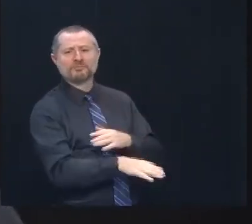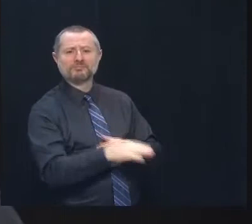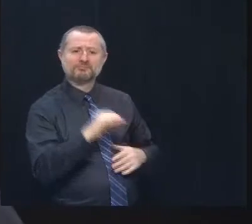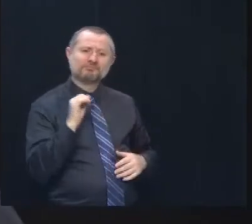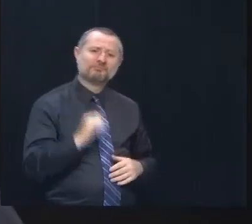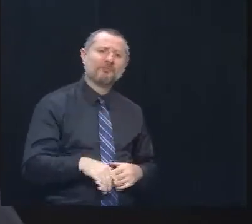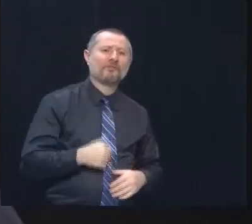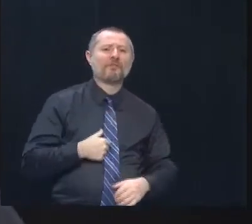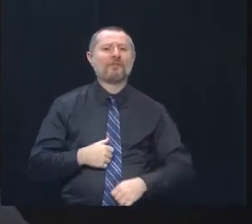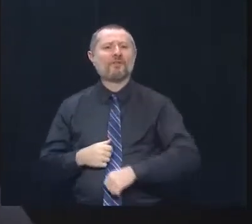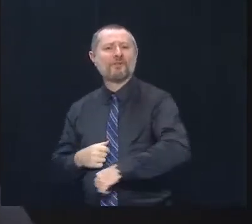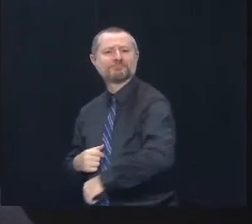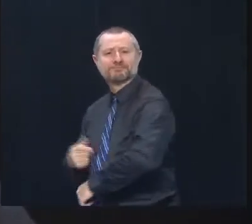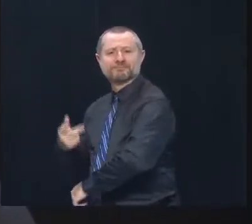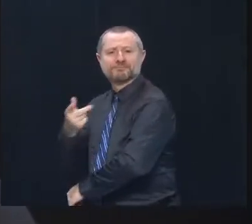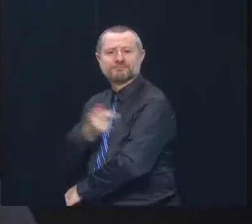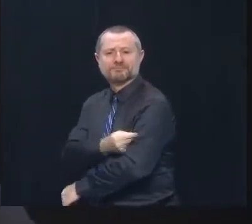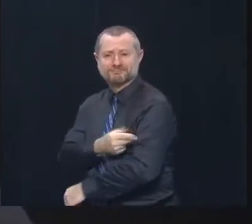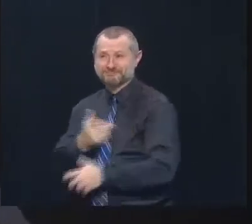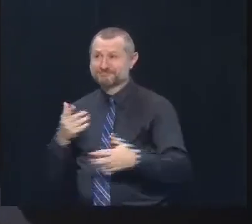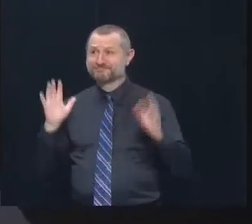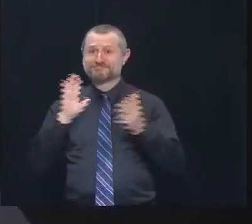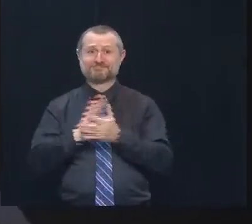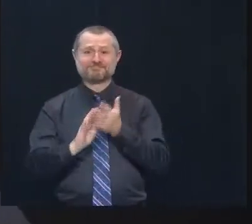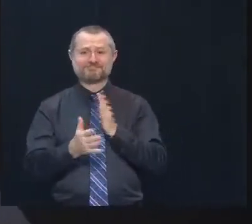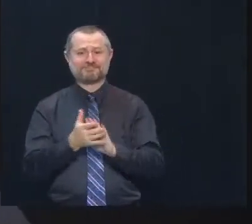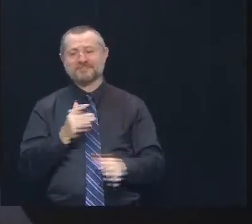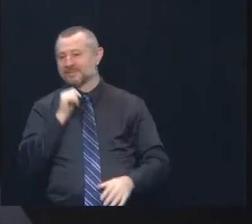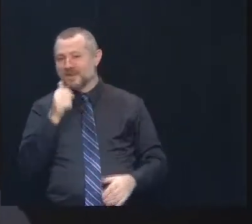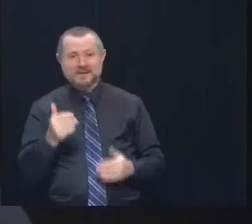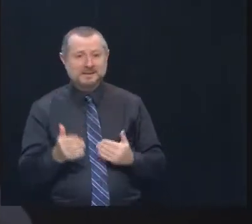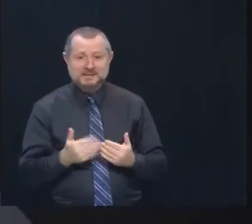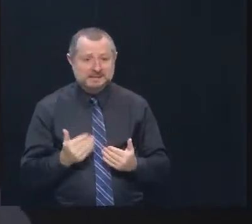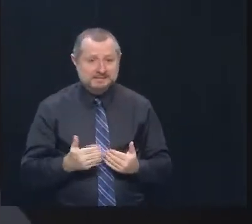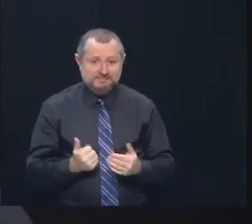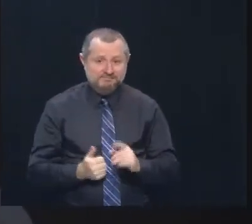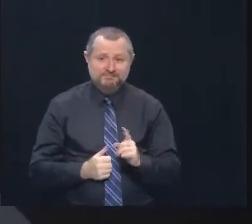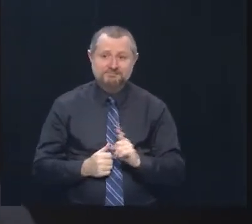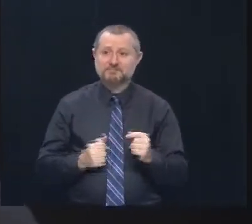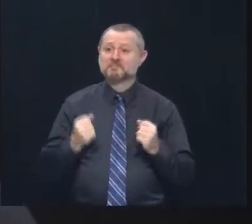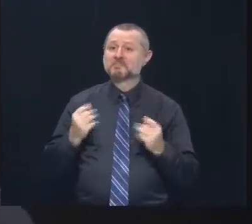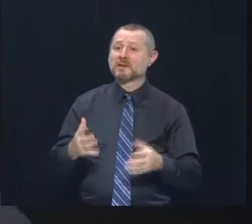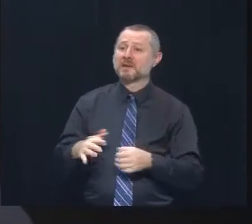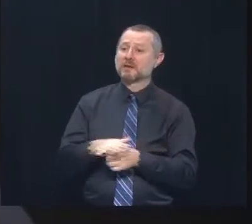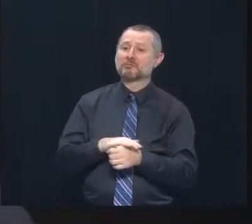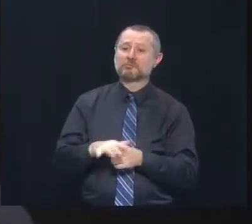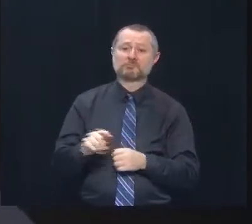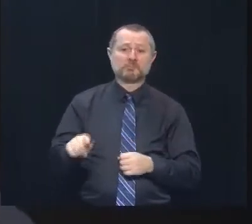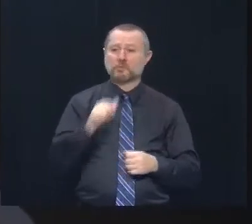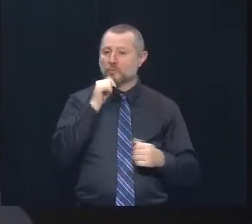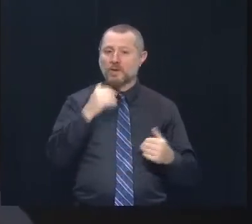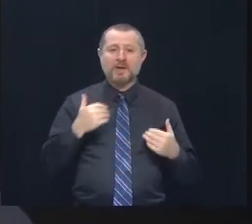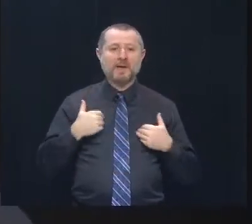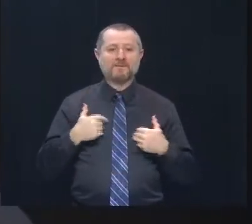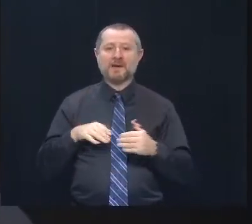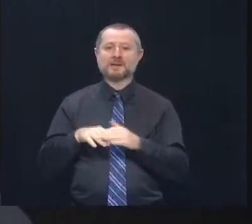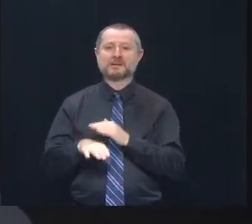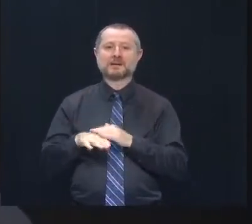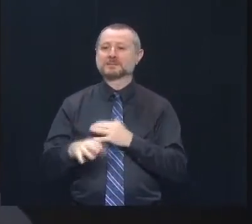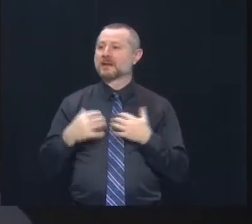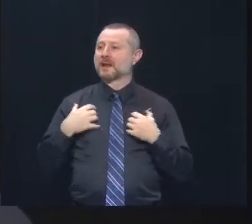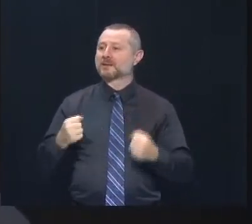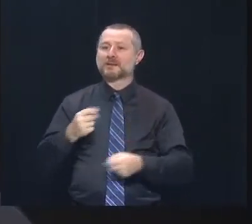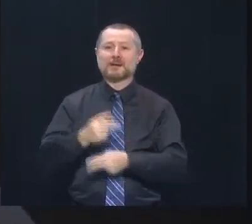vaccine. A lot of places don't have the same access to healthcare